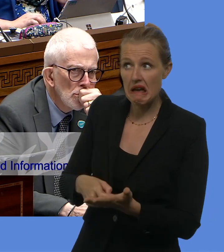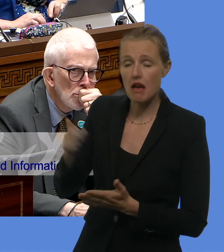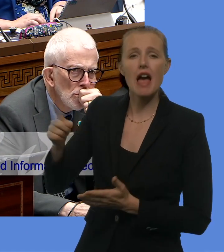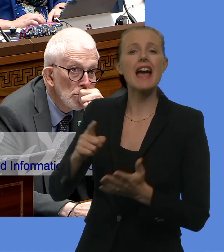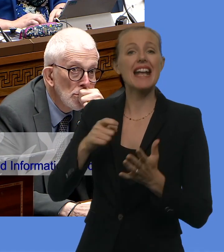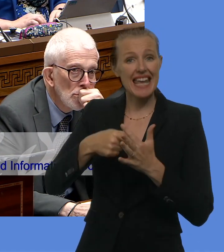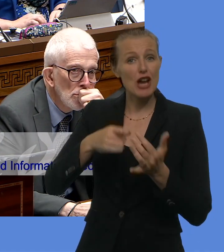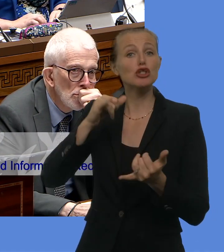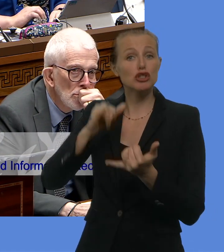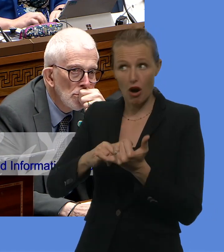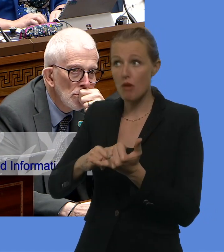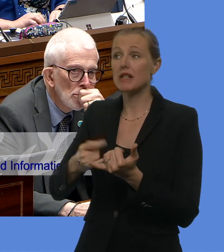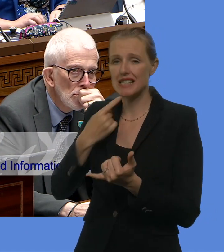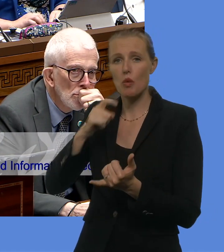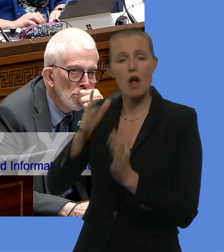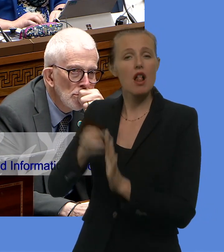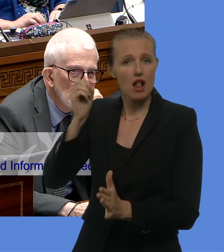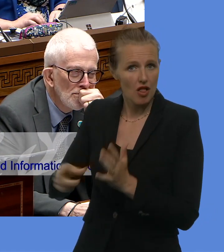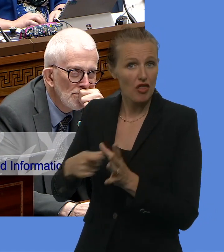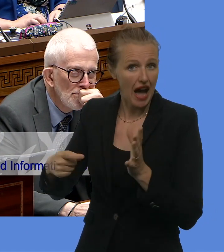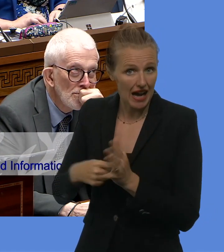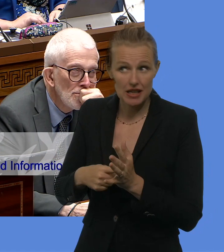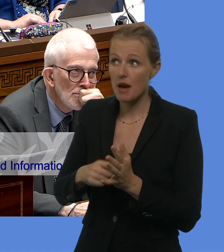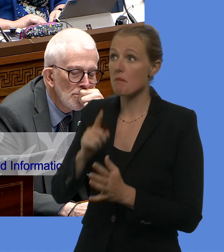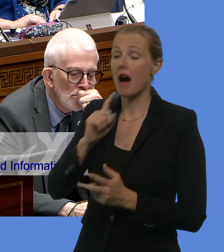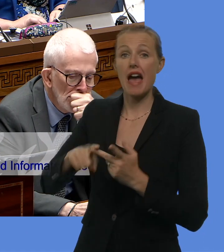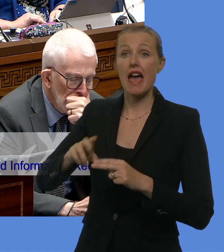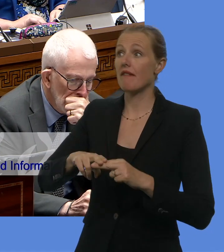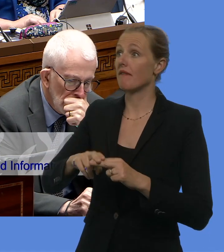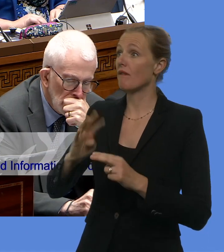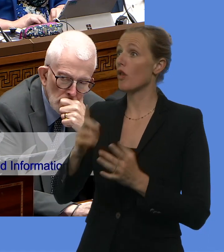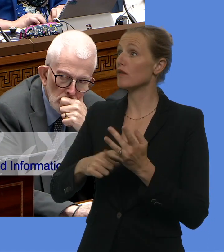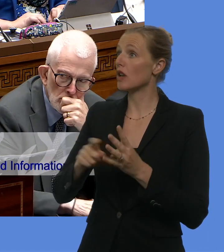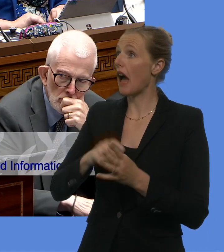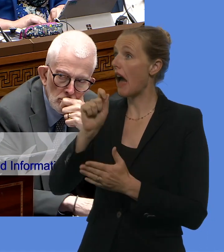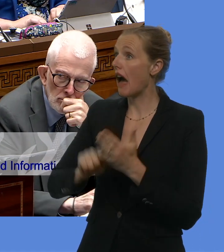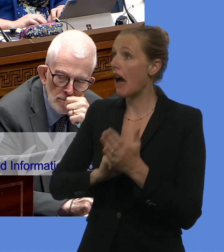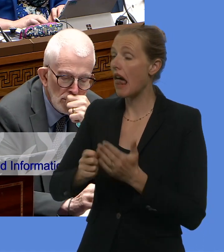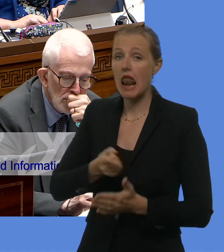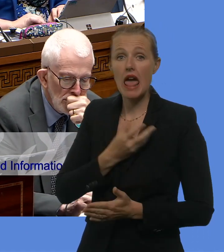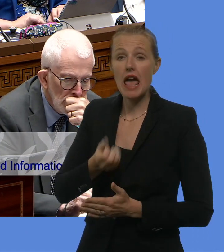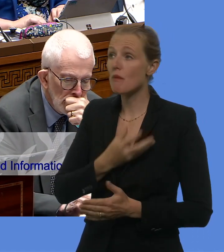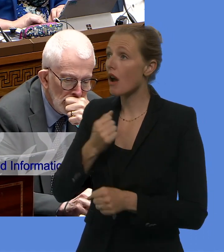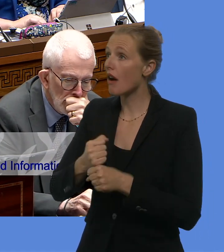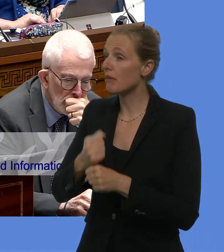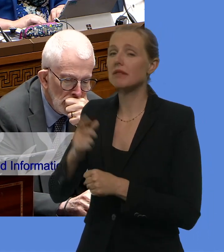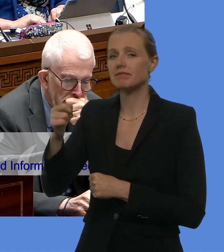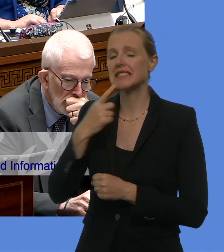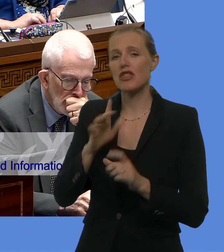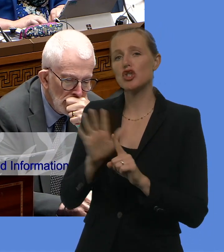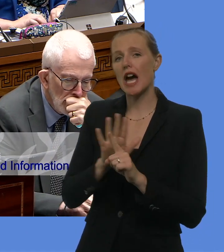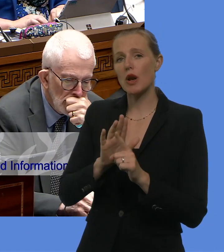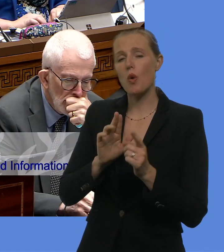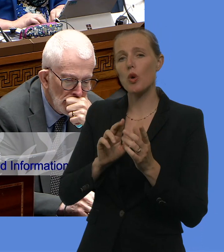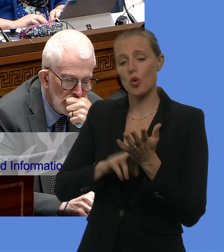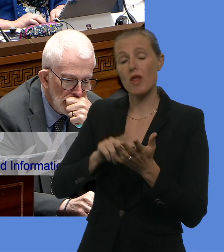Act if there is a Labour government following a general election on the 4th of July, in speaking on Good Morning Ulster, the shadow Northern Ireland Secretary Hilary